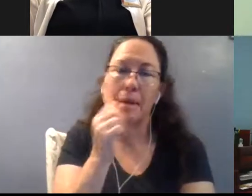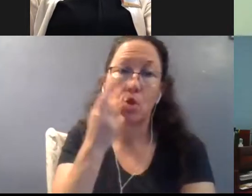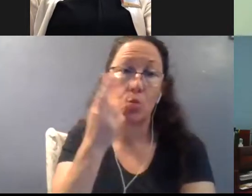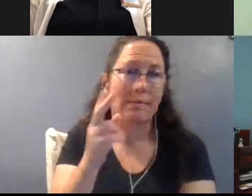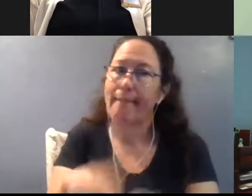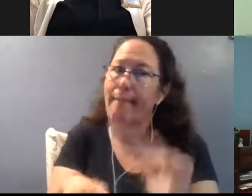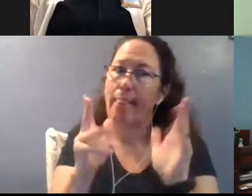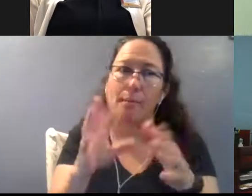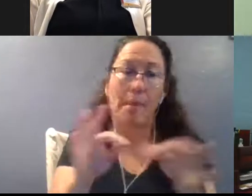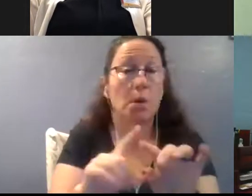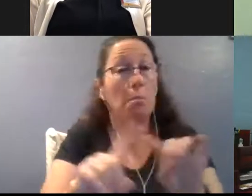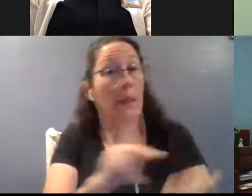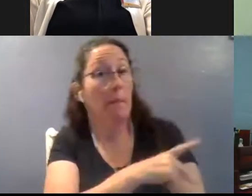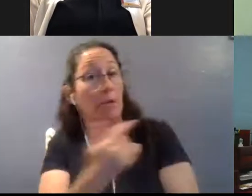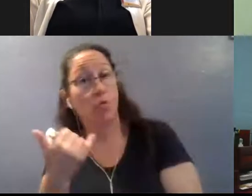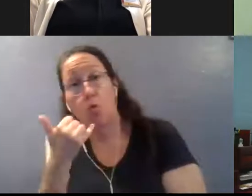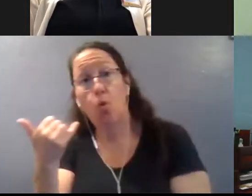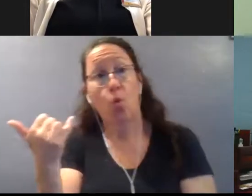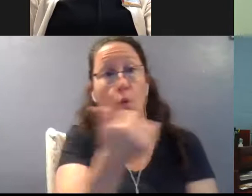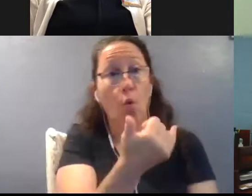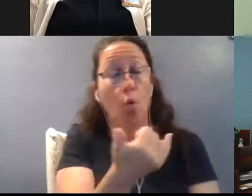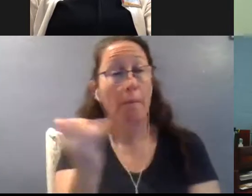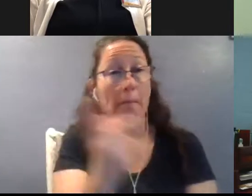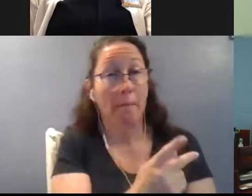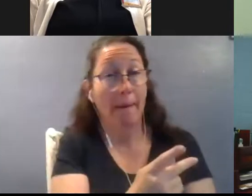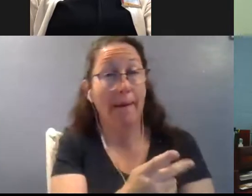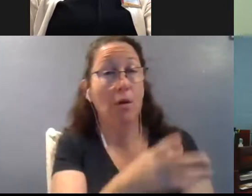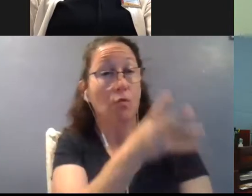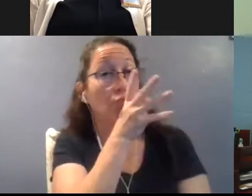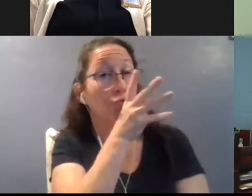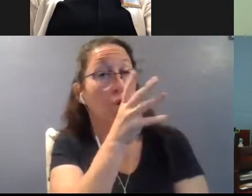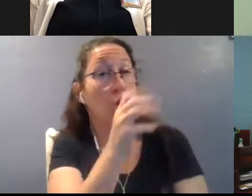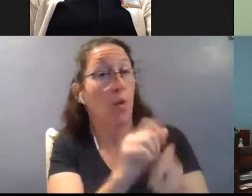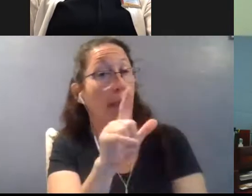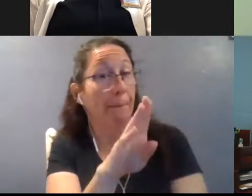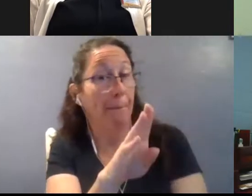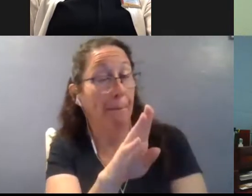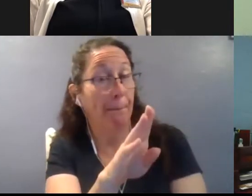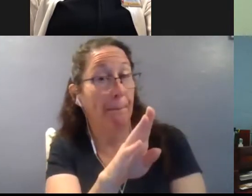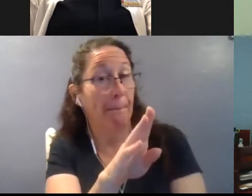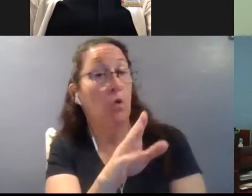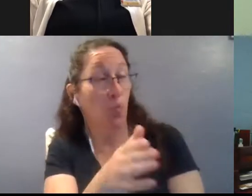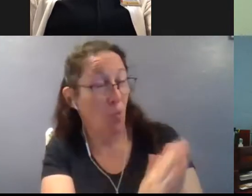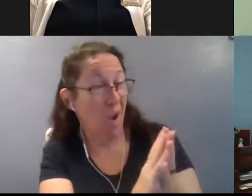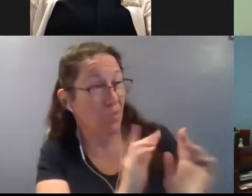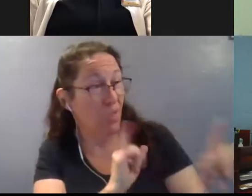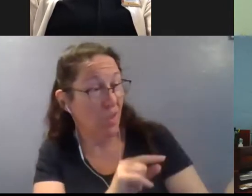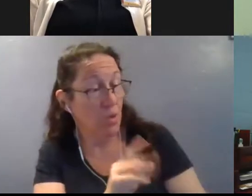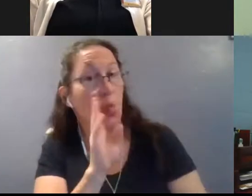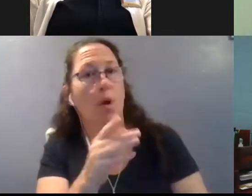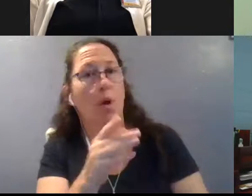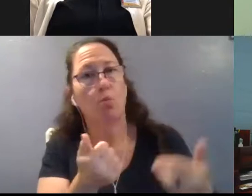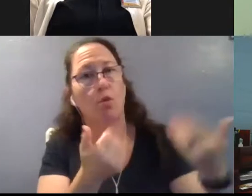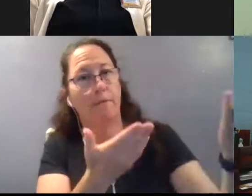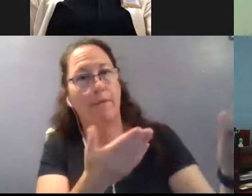the patients can call back that toll-free number and talk to the lab to get their results. So they will have to provide their name